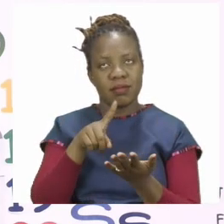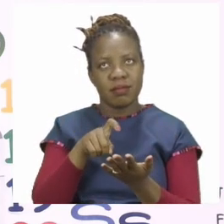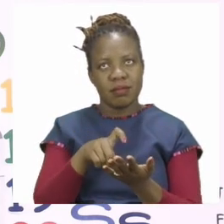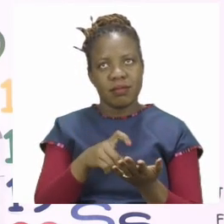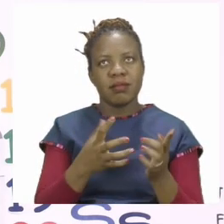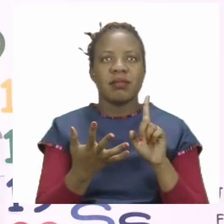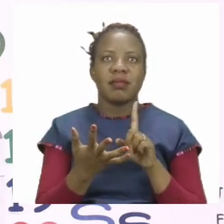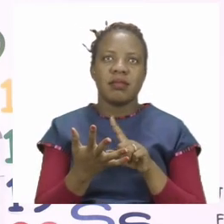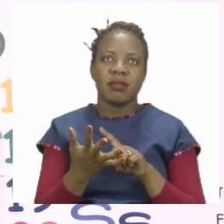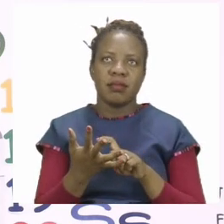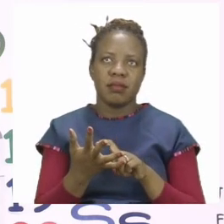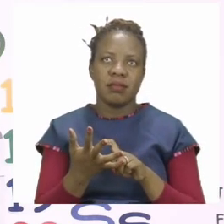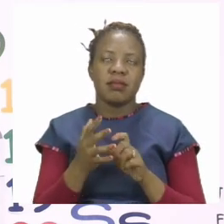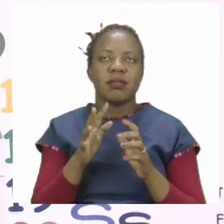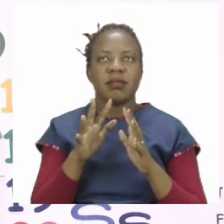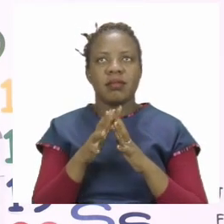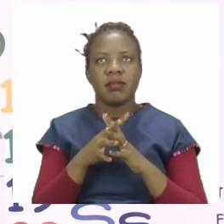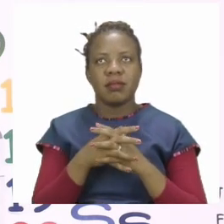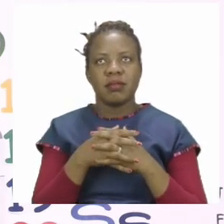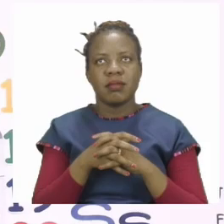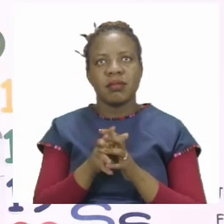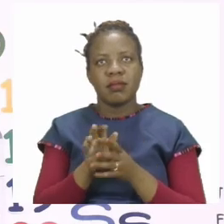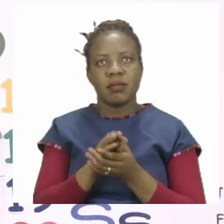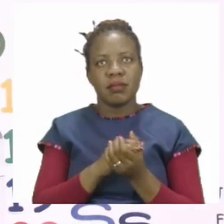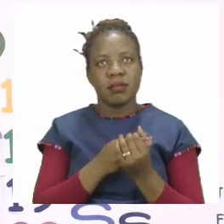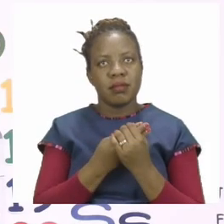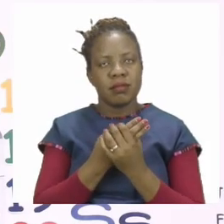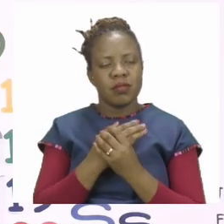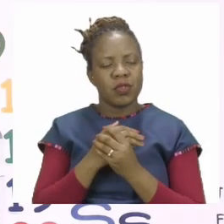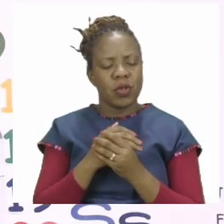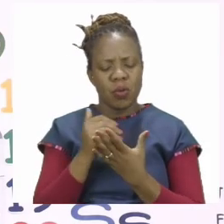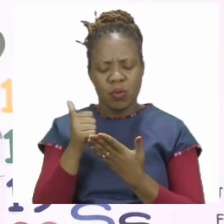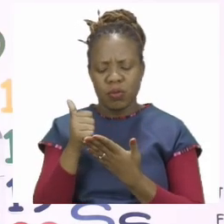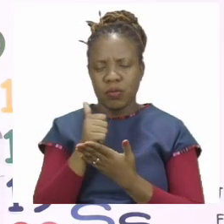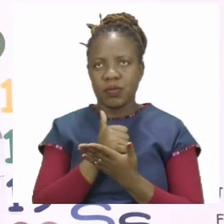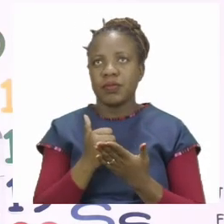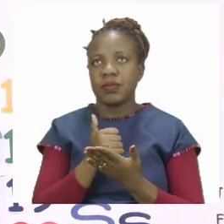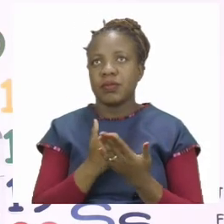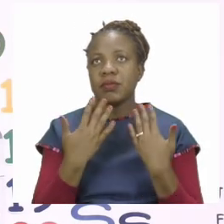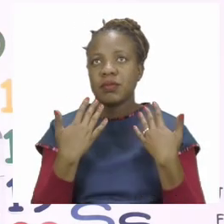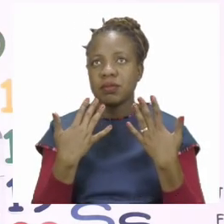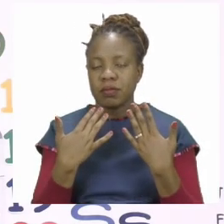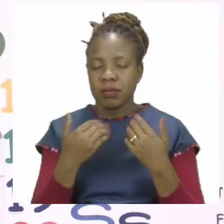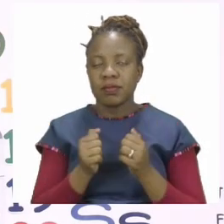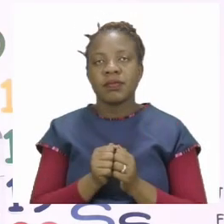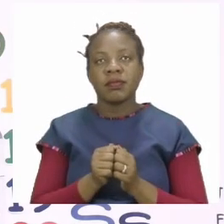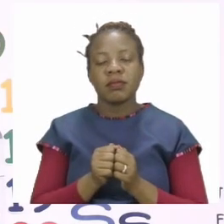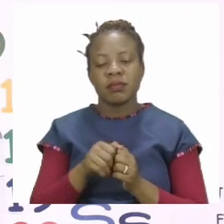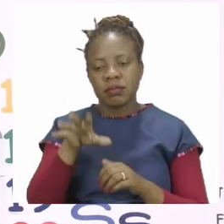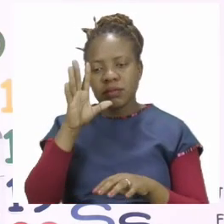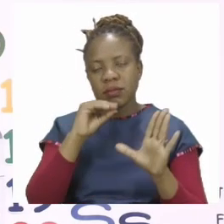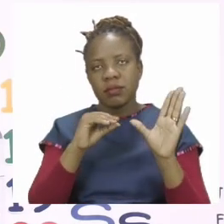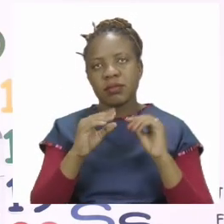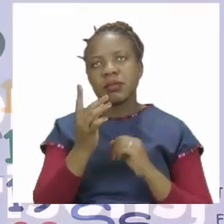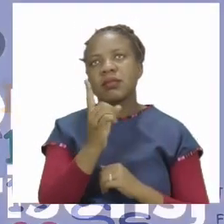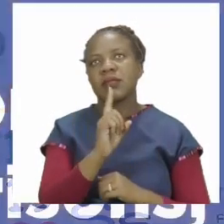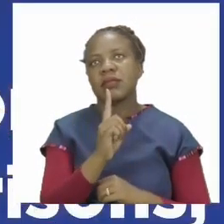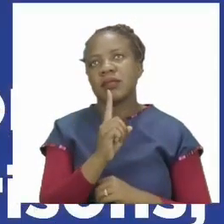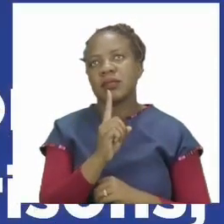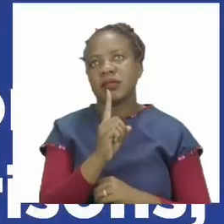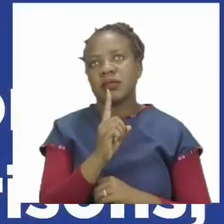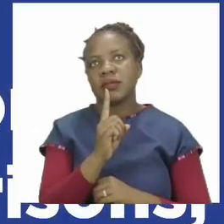sanitizing. Now that we are nice and clean, let's see what we are going to learn about today.